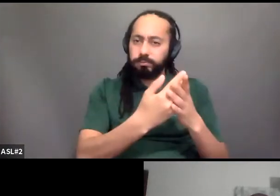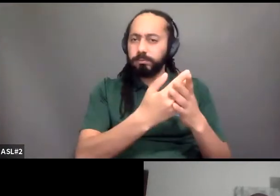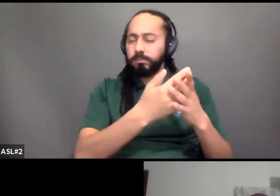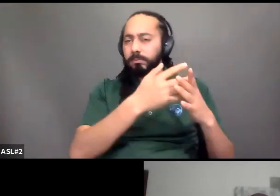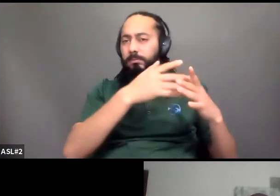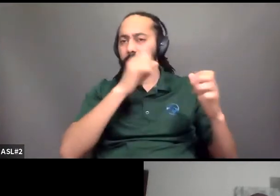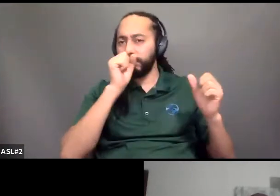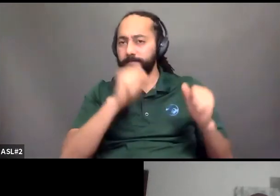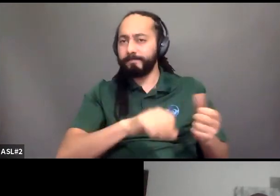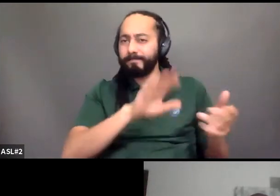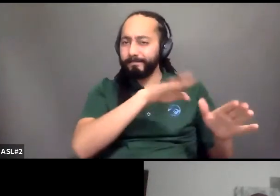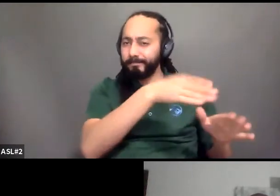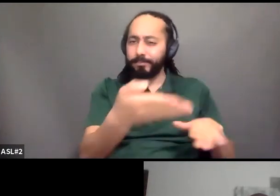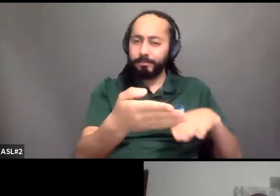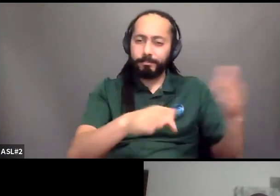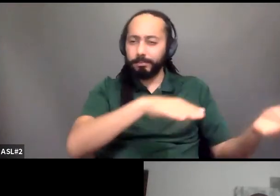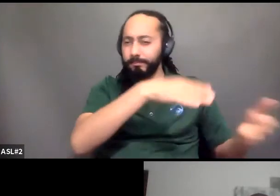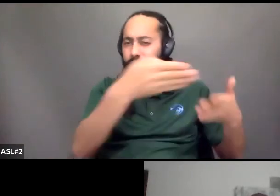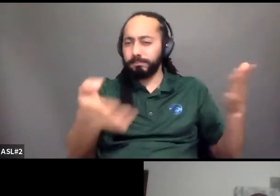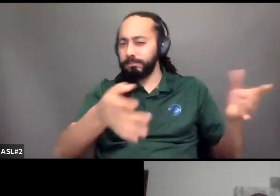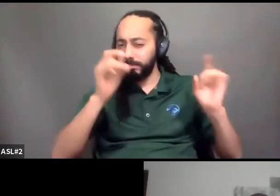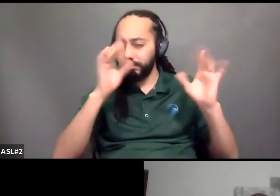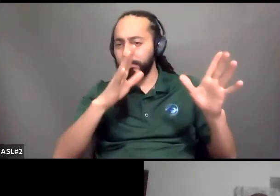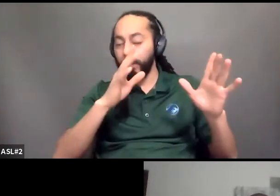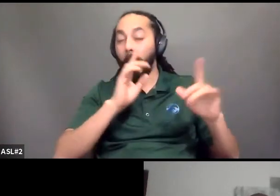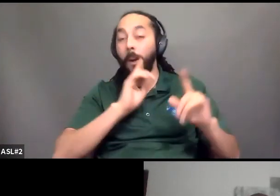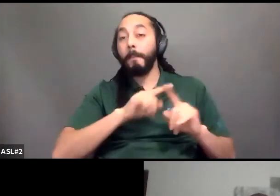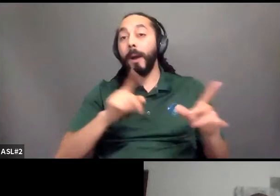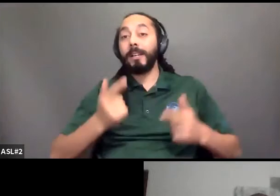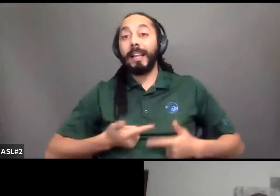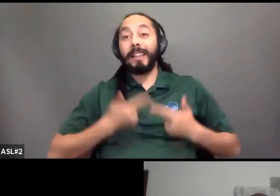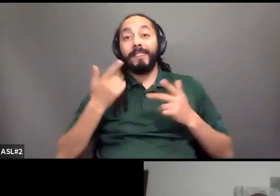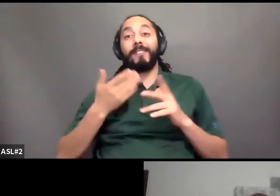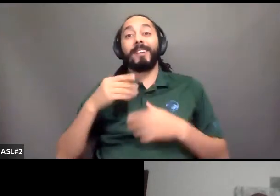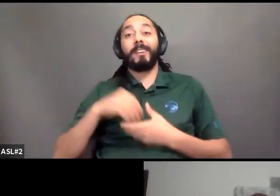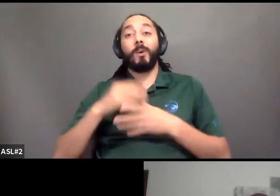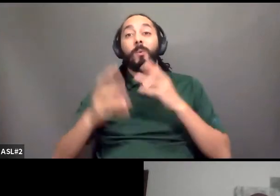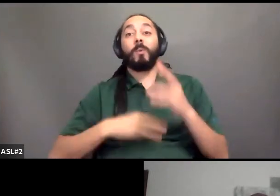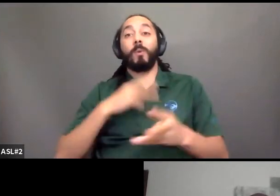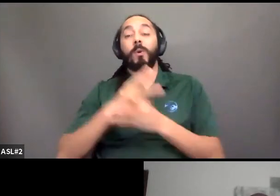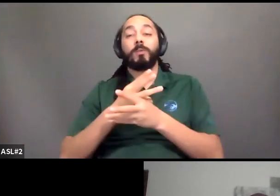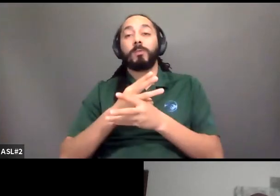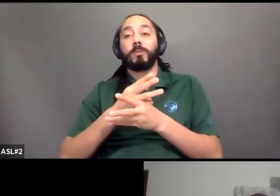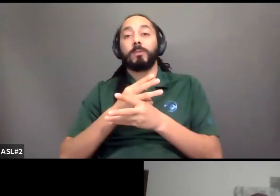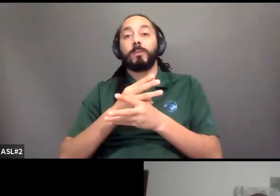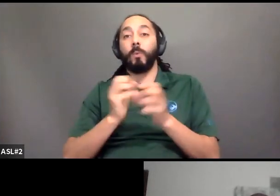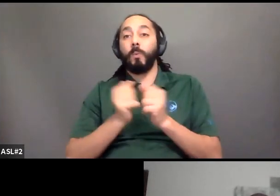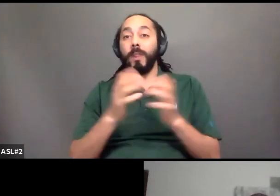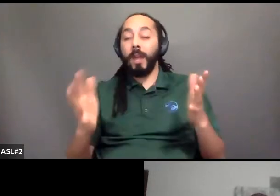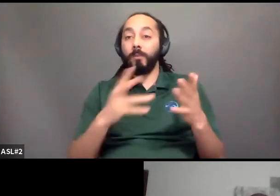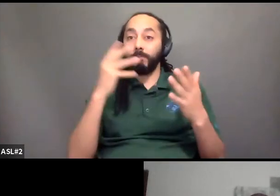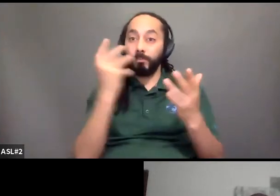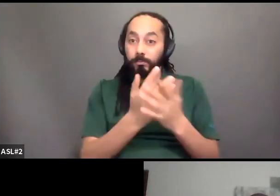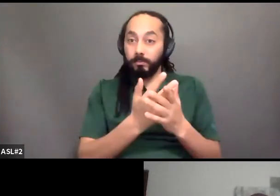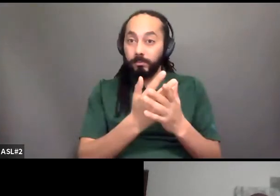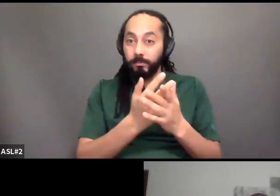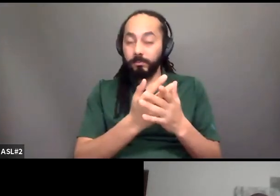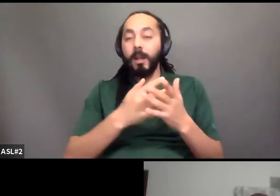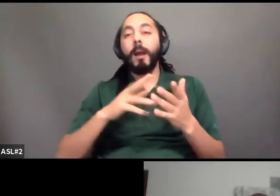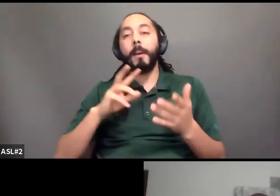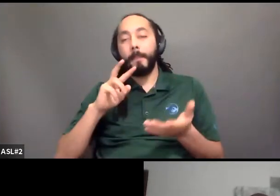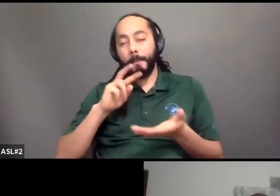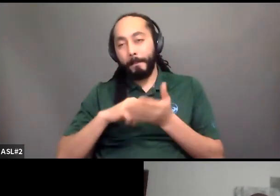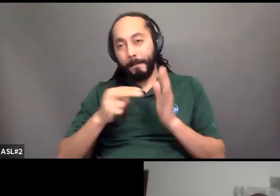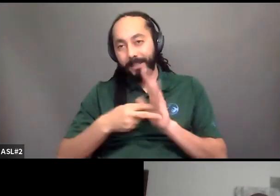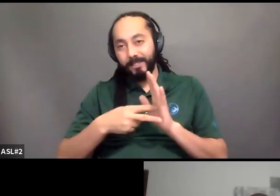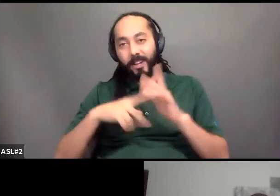order to live in a world without prison and jails, everything has to change, everything. That means